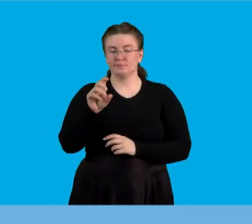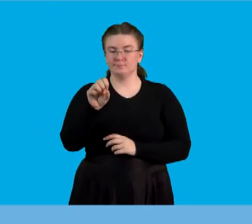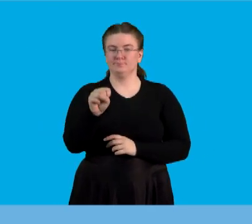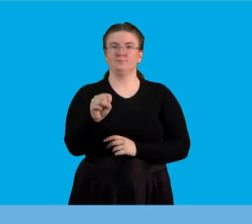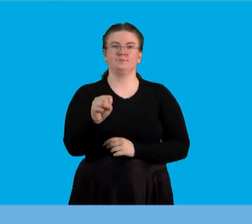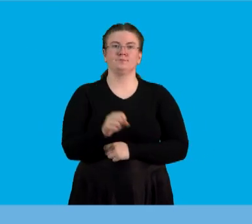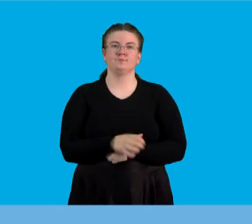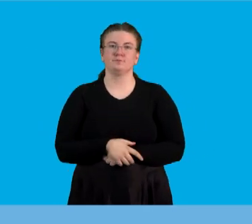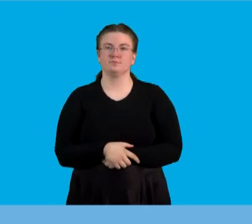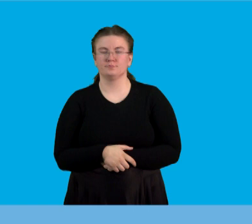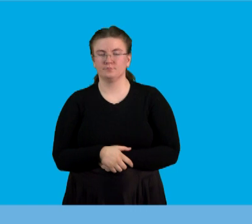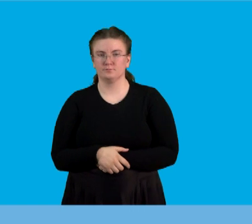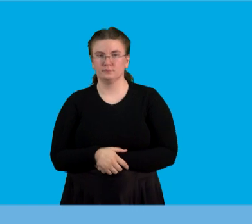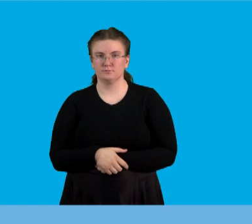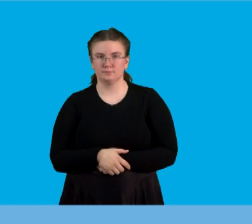normal.